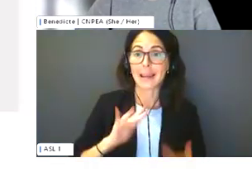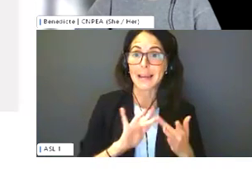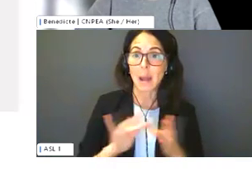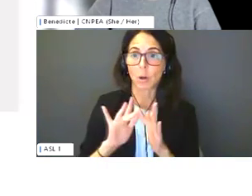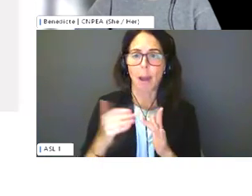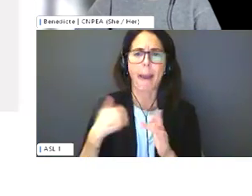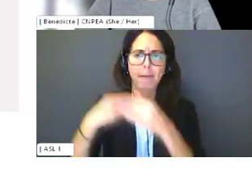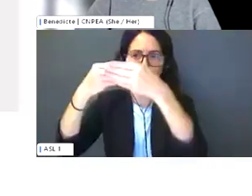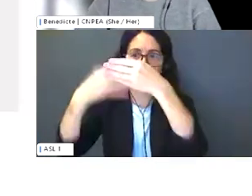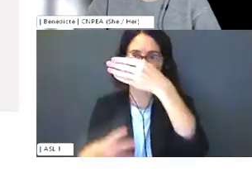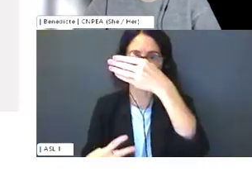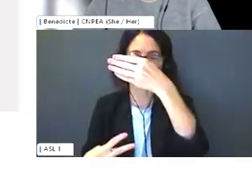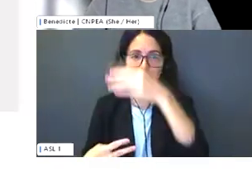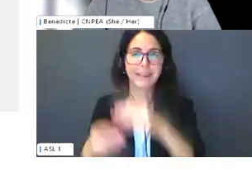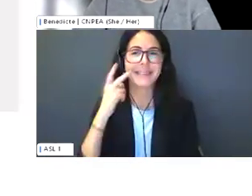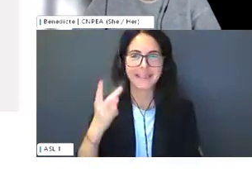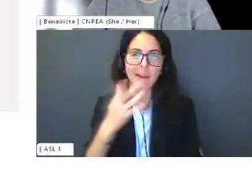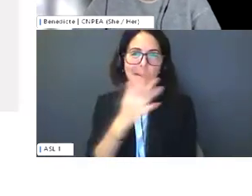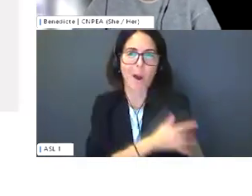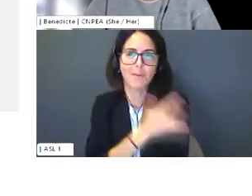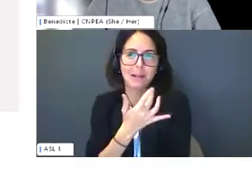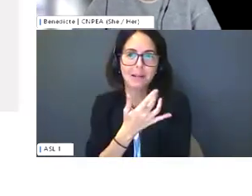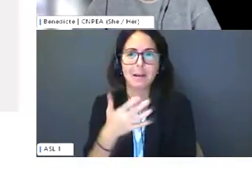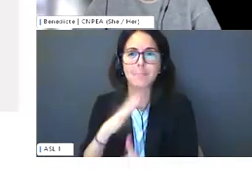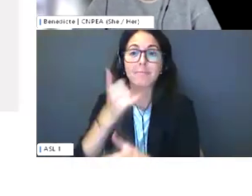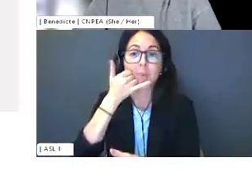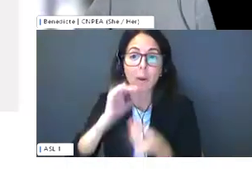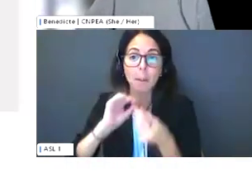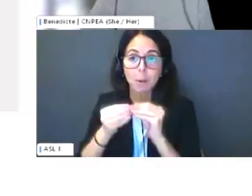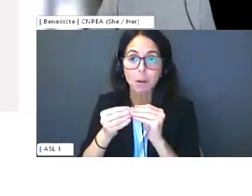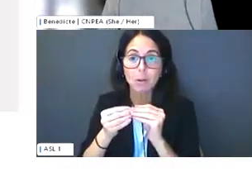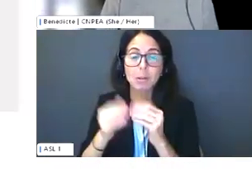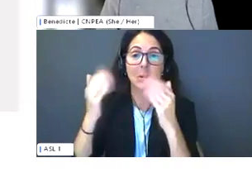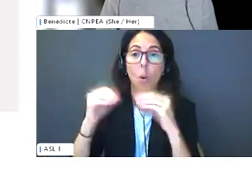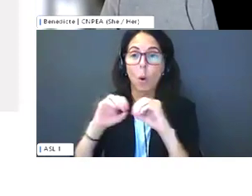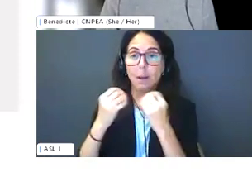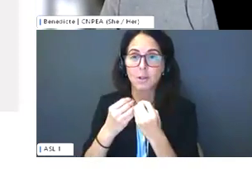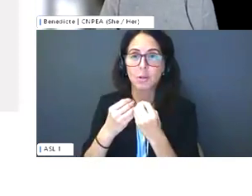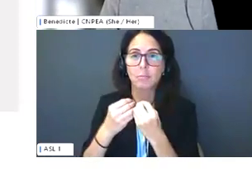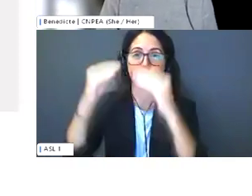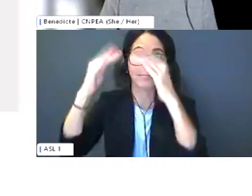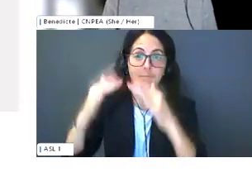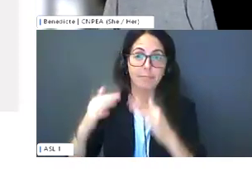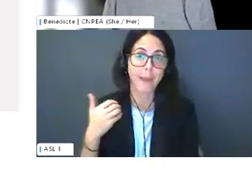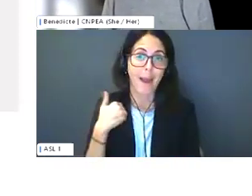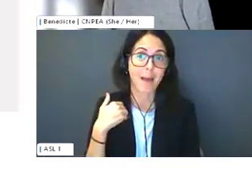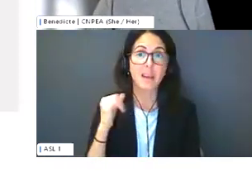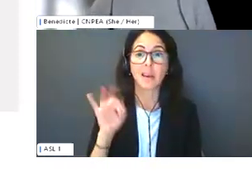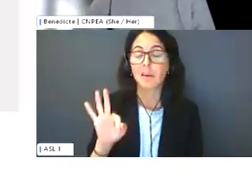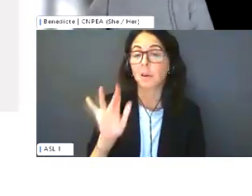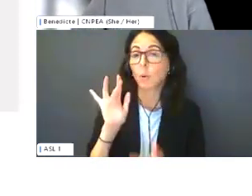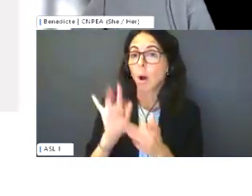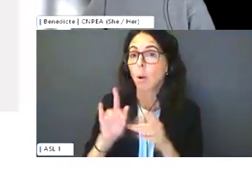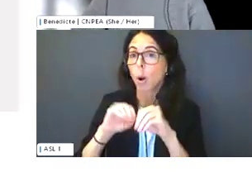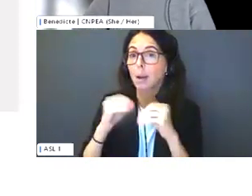as you'll see, under each province of main phone numbers and organizations. So if you contact one of those organizations within